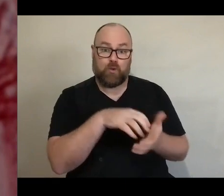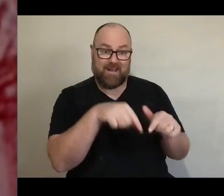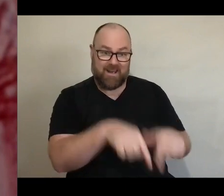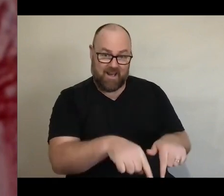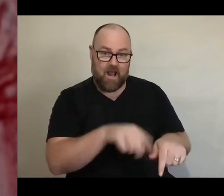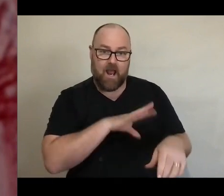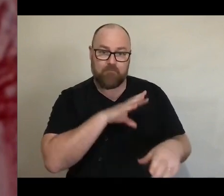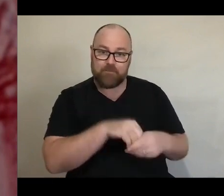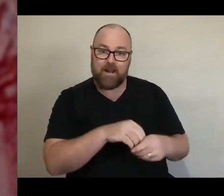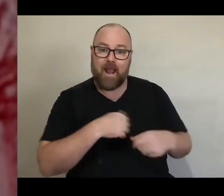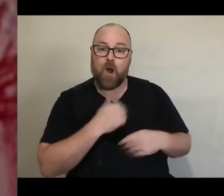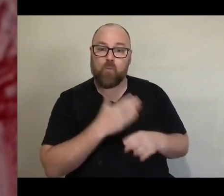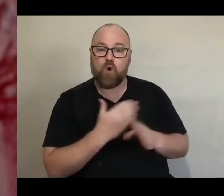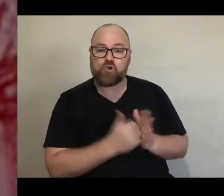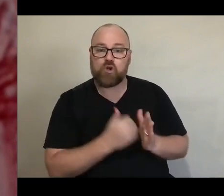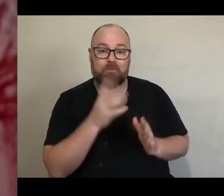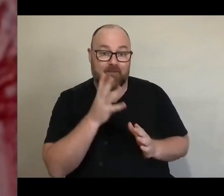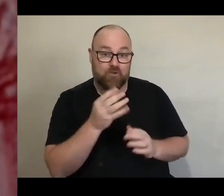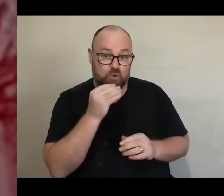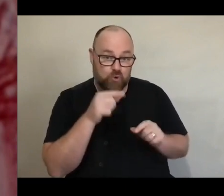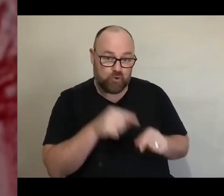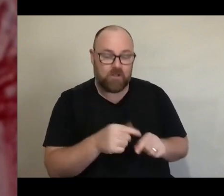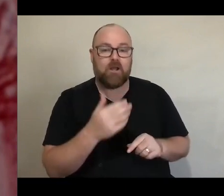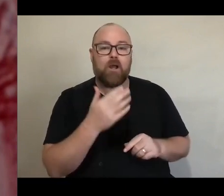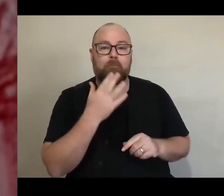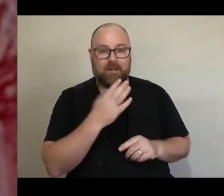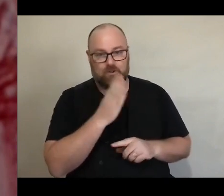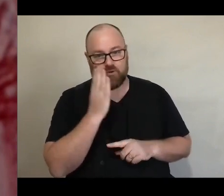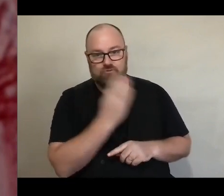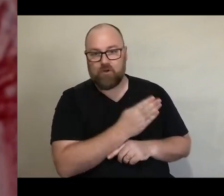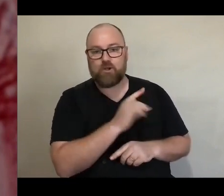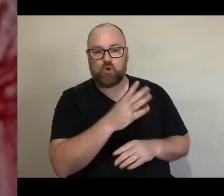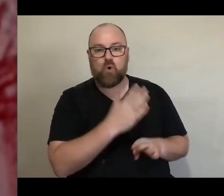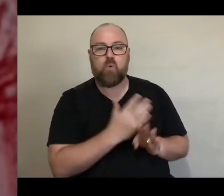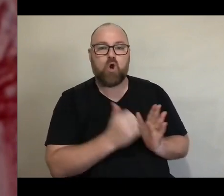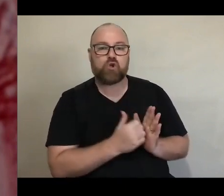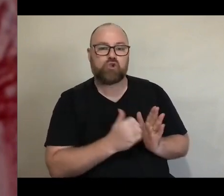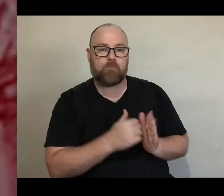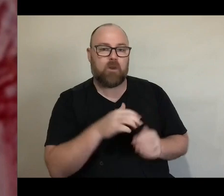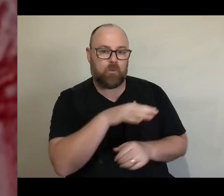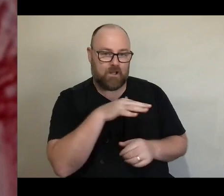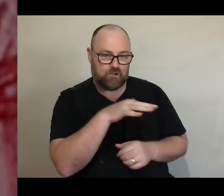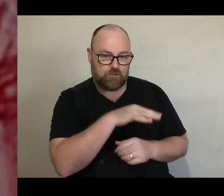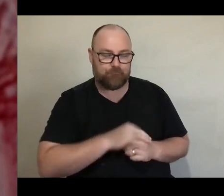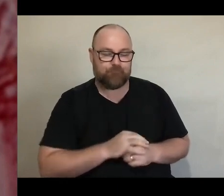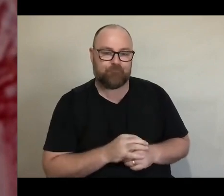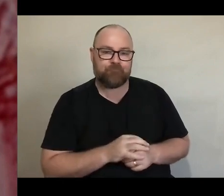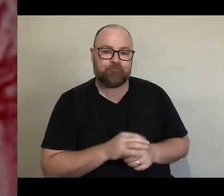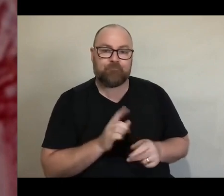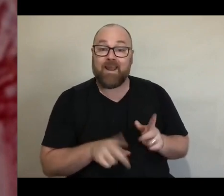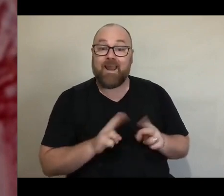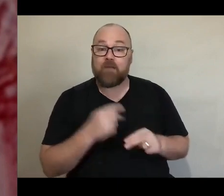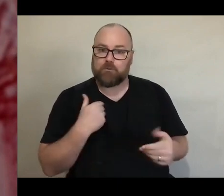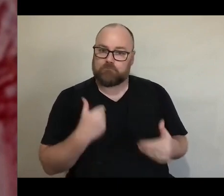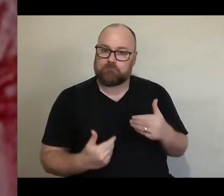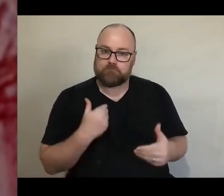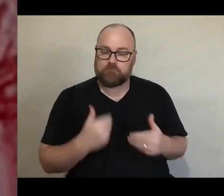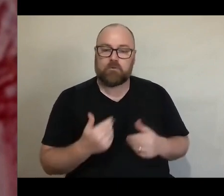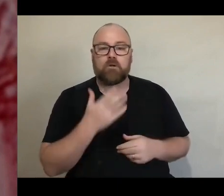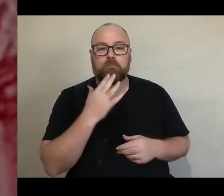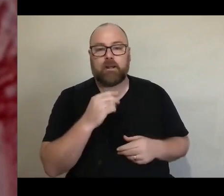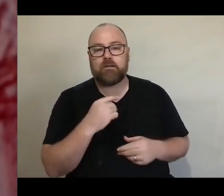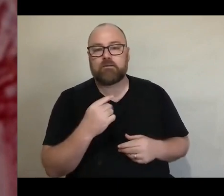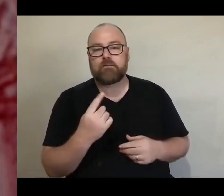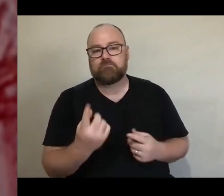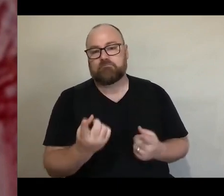our workshops this afternoon, please go directly to your workshop locations. If you're not sure where to go, please speak to